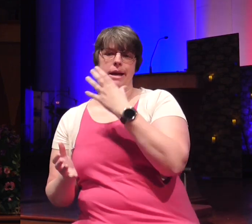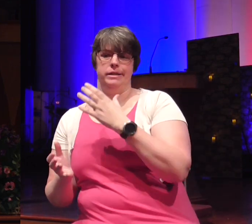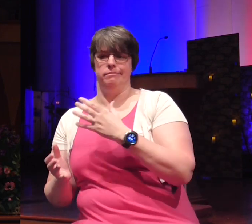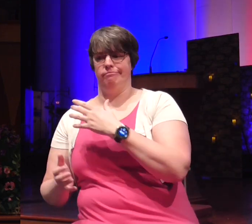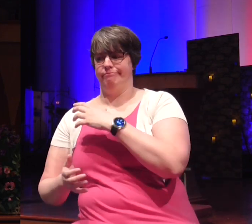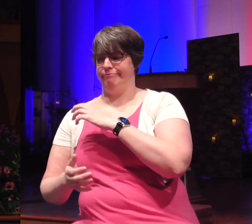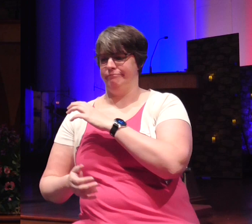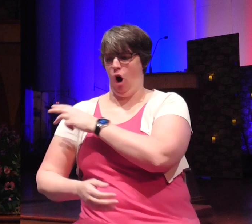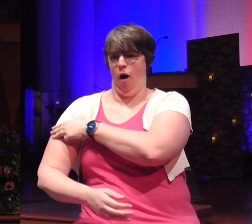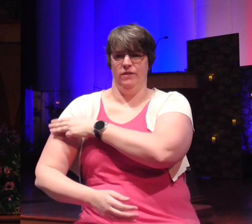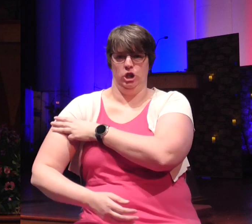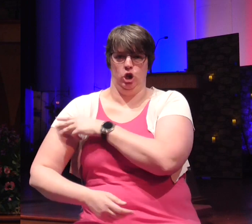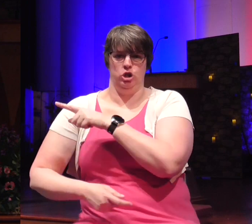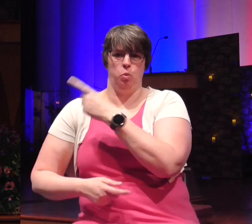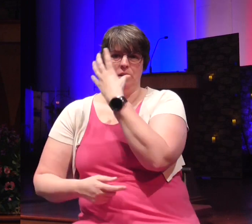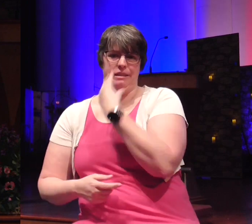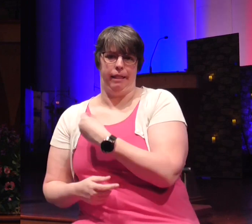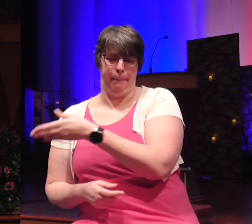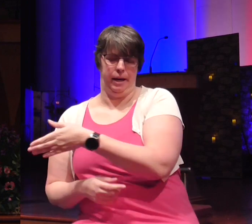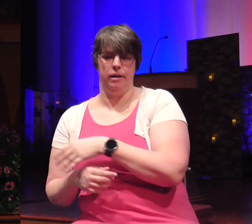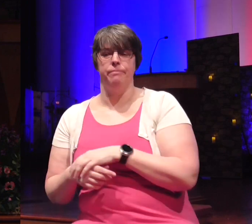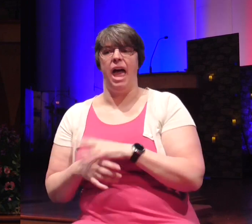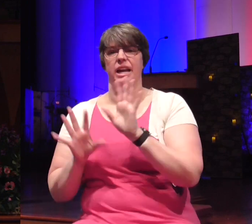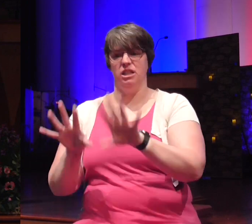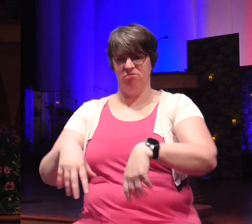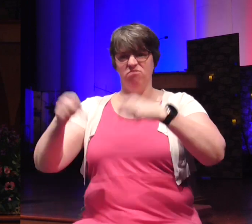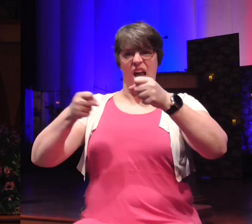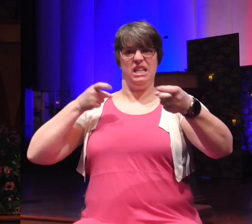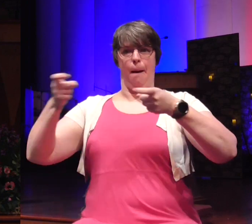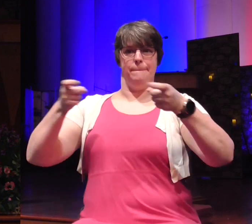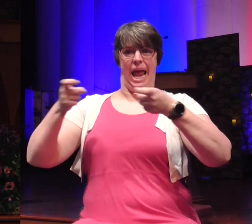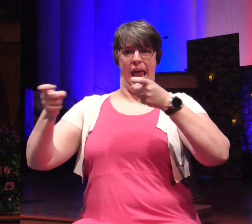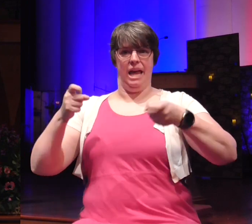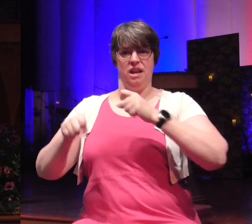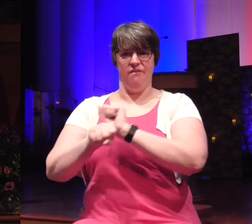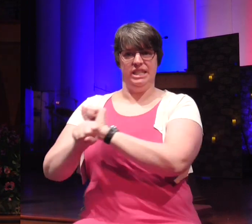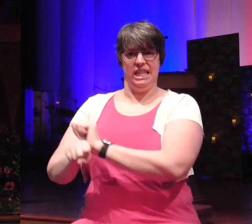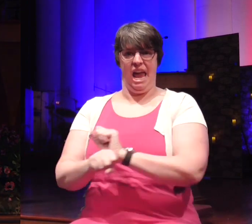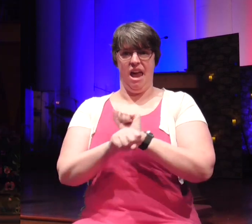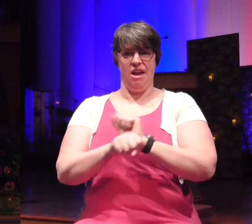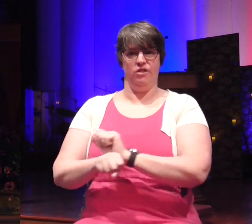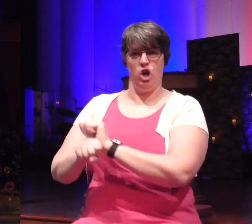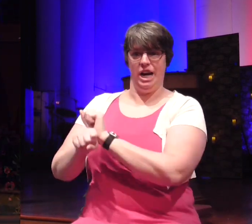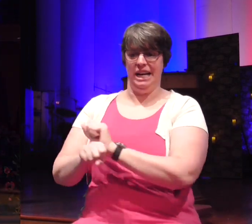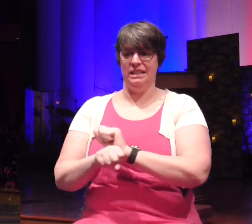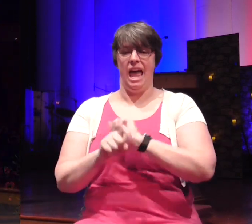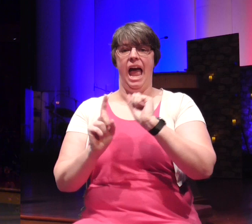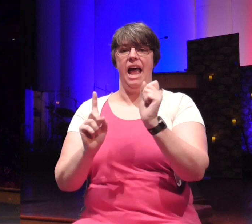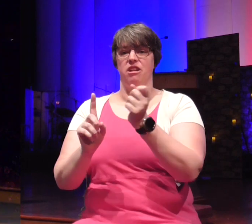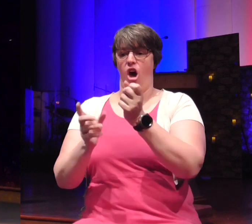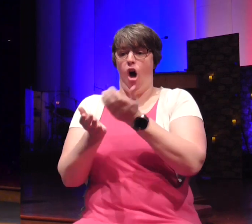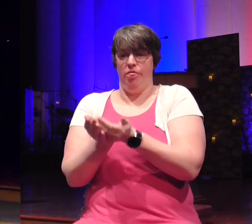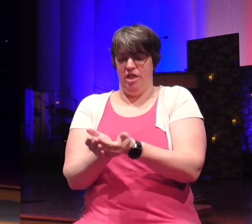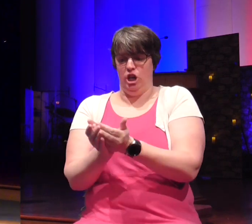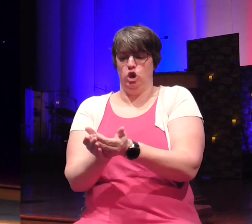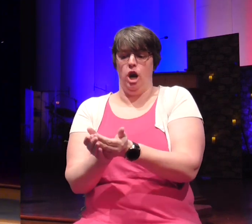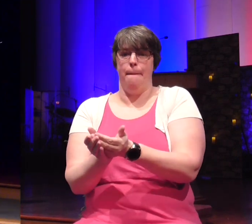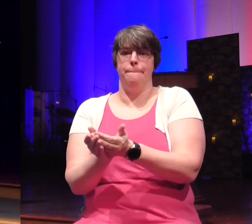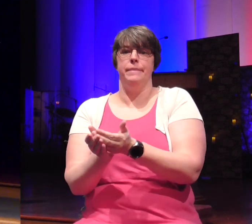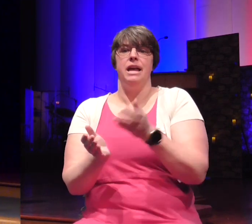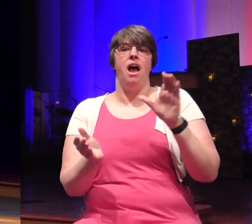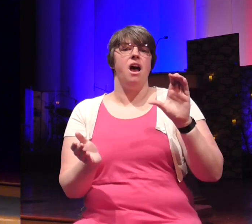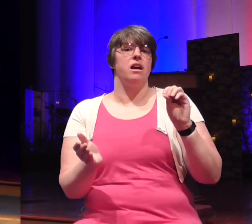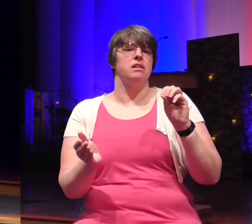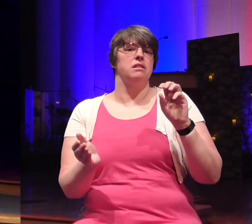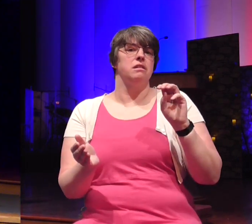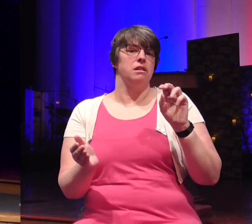crew with 12 slaves. And then Smalls raised the Confederate flag and steamed through the